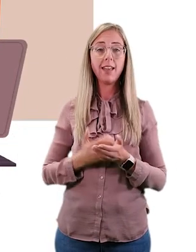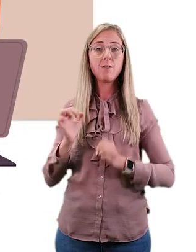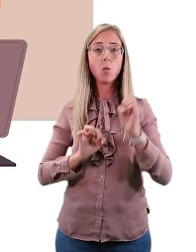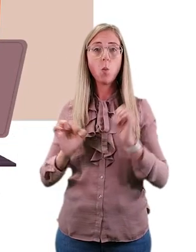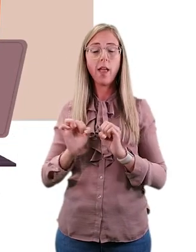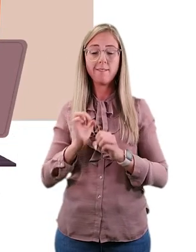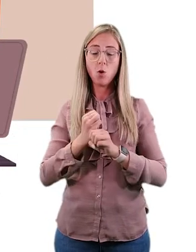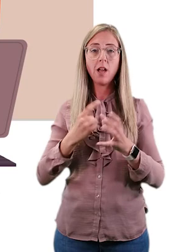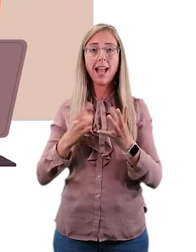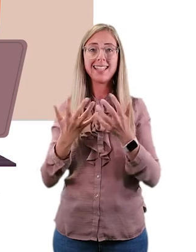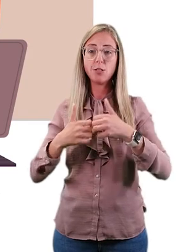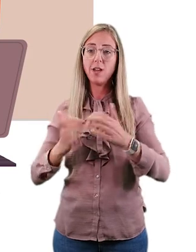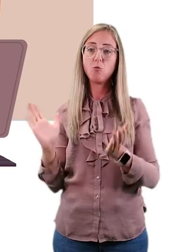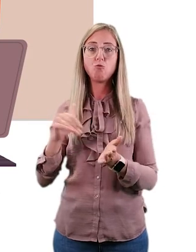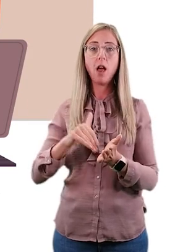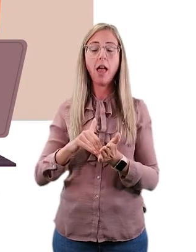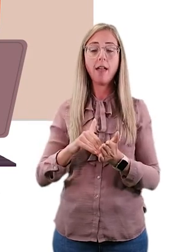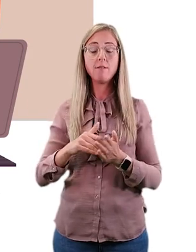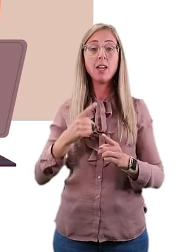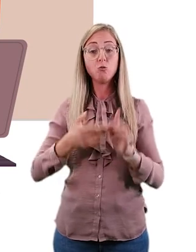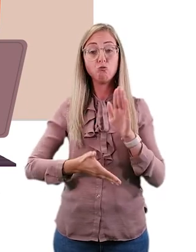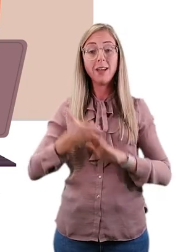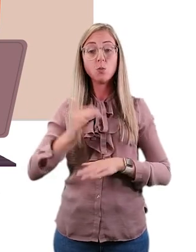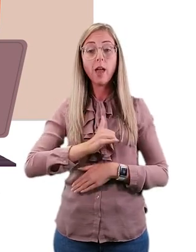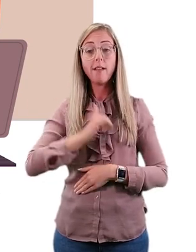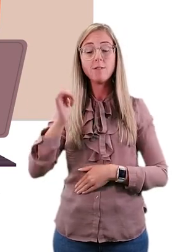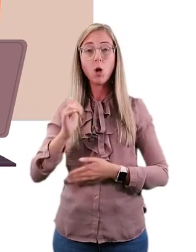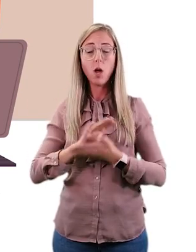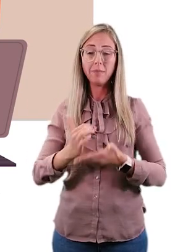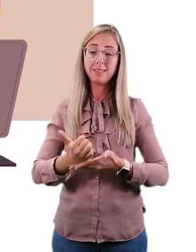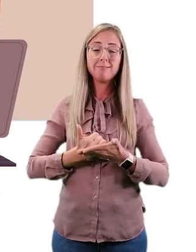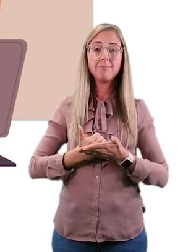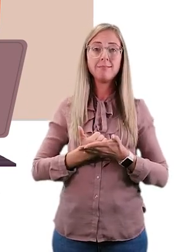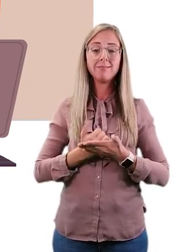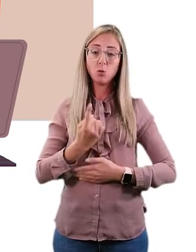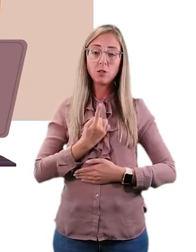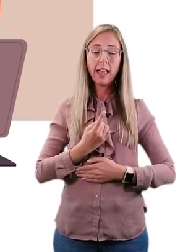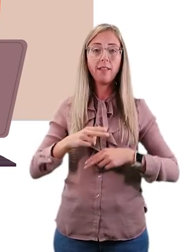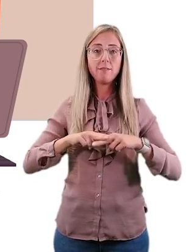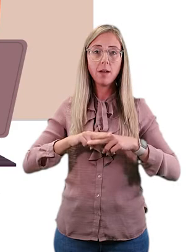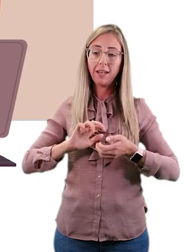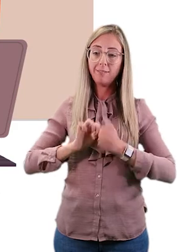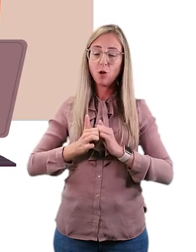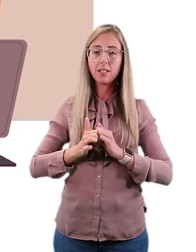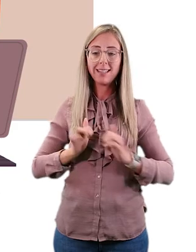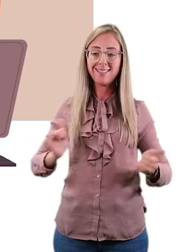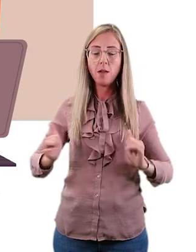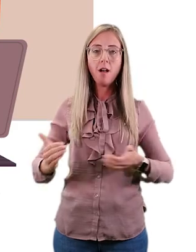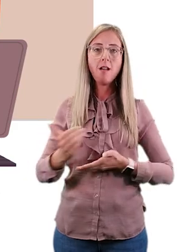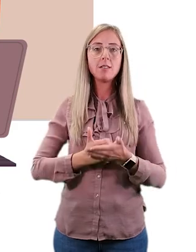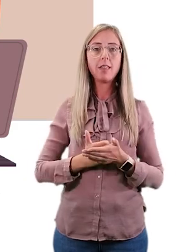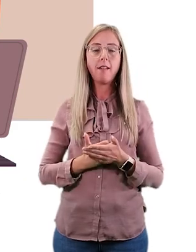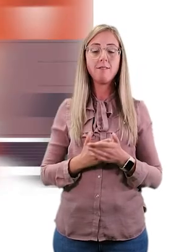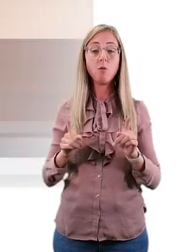a gas emergency engineer arrives. Calling as soon as you smell gas will help keep you, your family, friends and neighbours